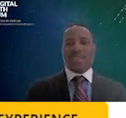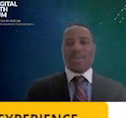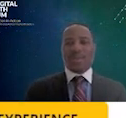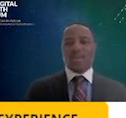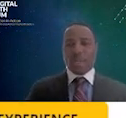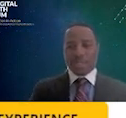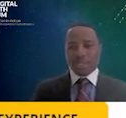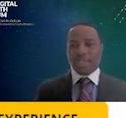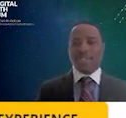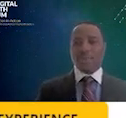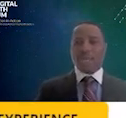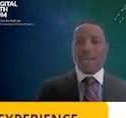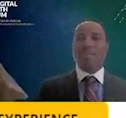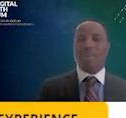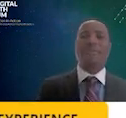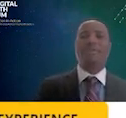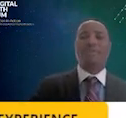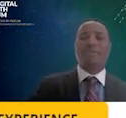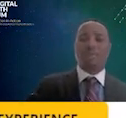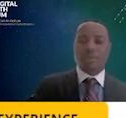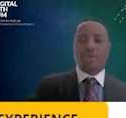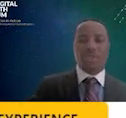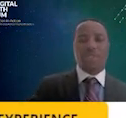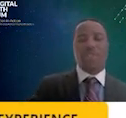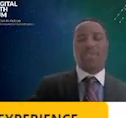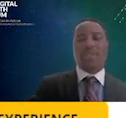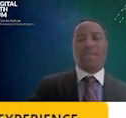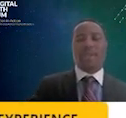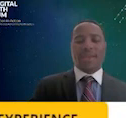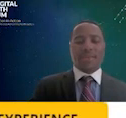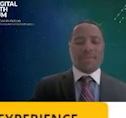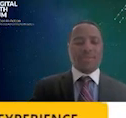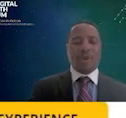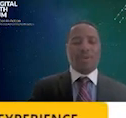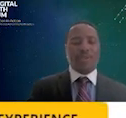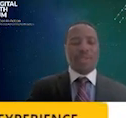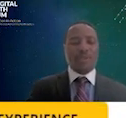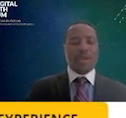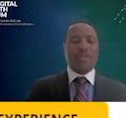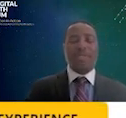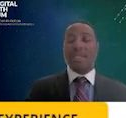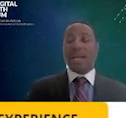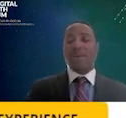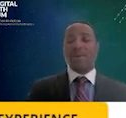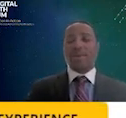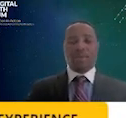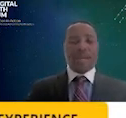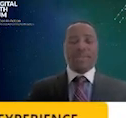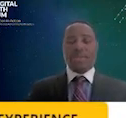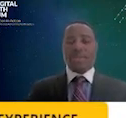own separate wait list. We now have a platform, provincial, across the province that would